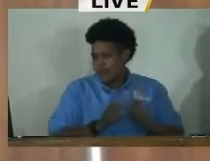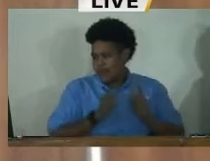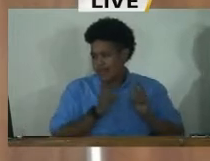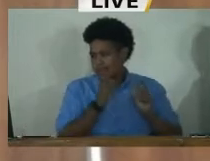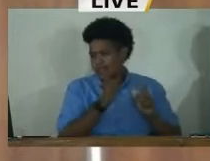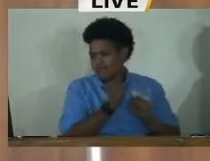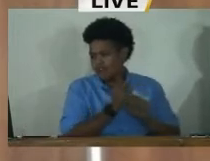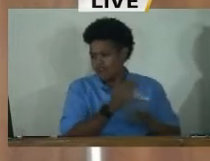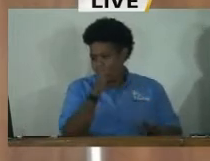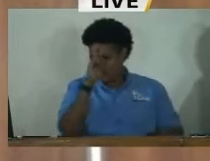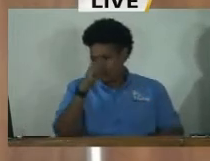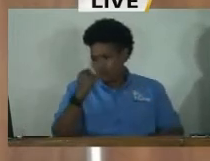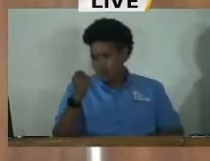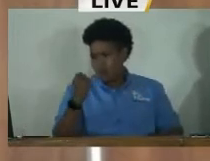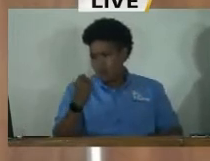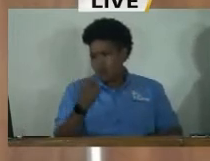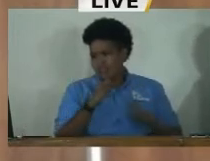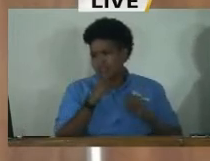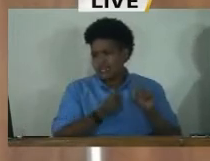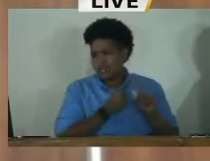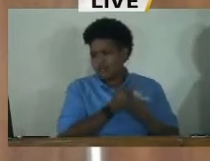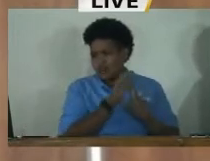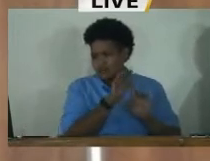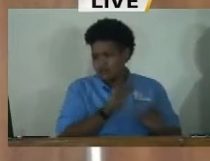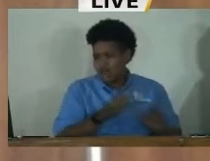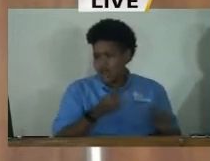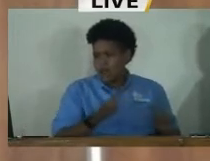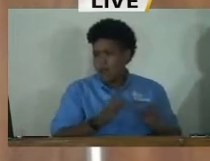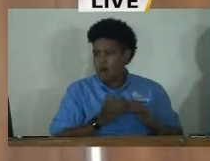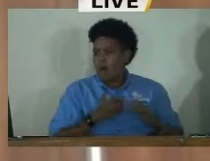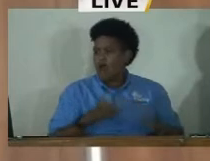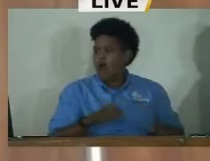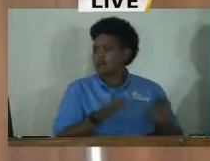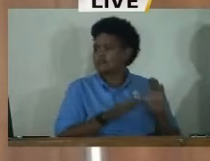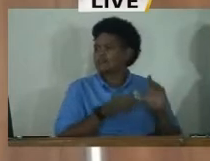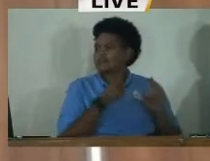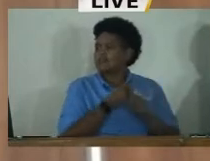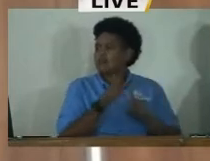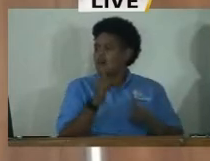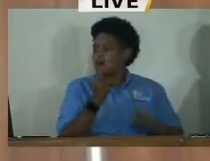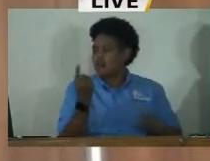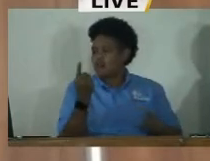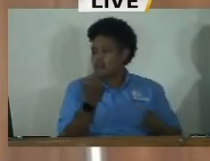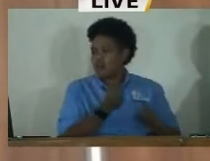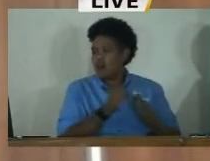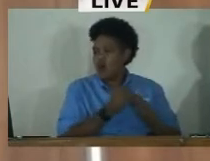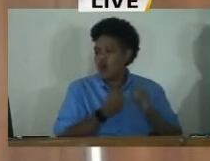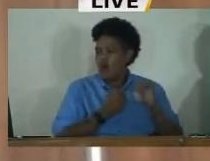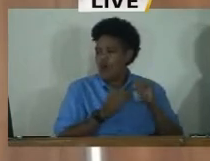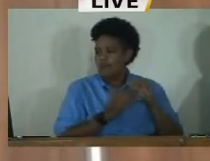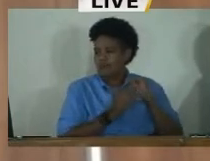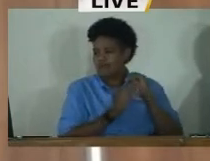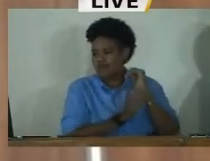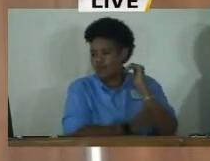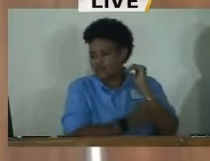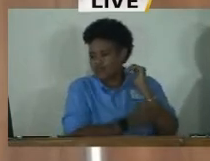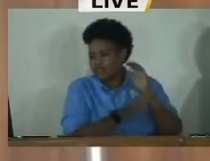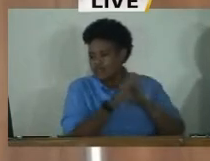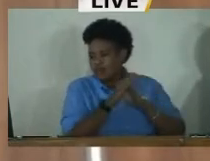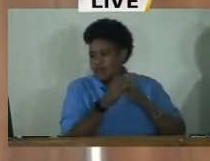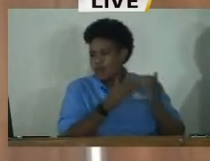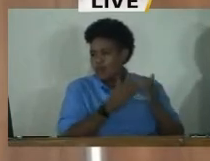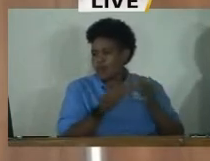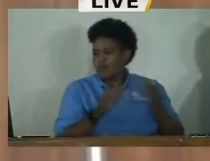one another, and ultimately, how our country's development and whether or not our approaches are leading